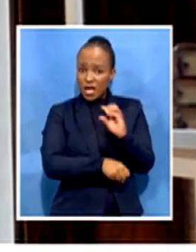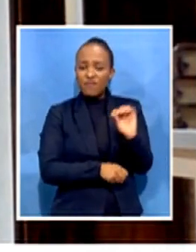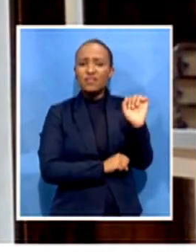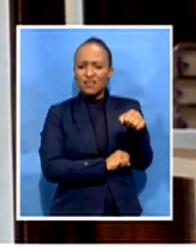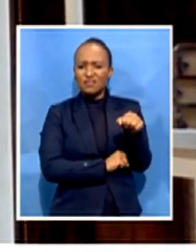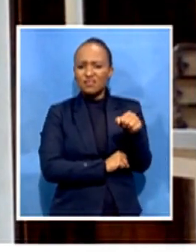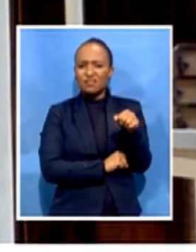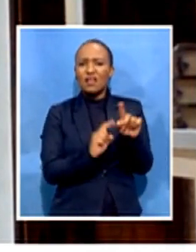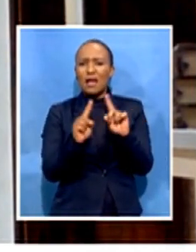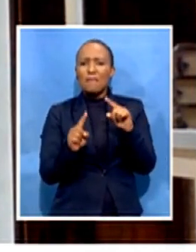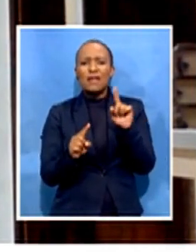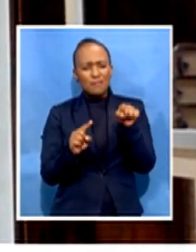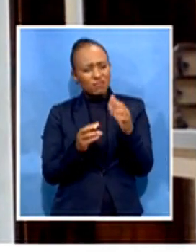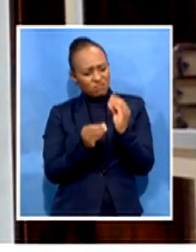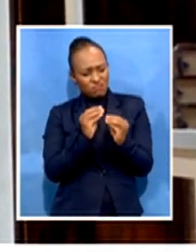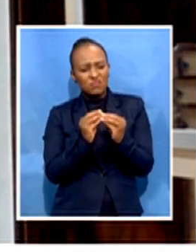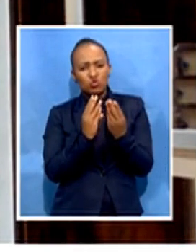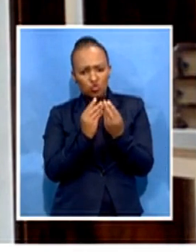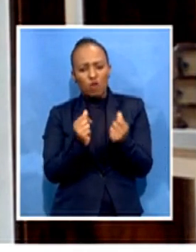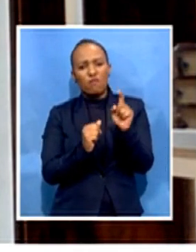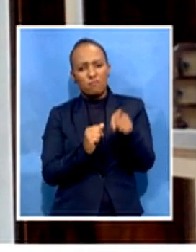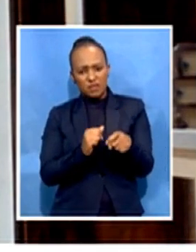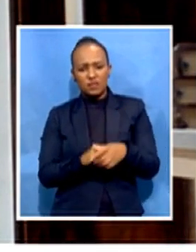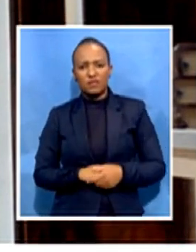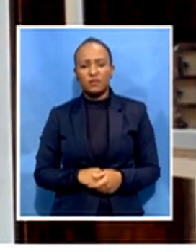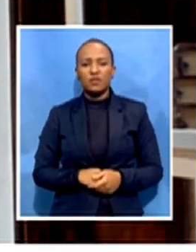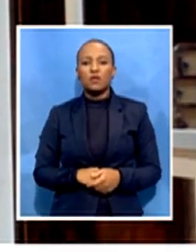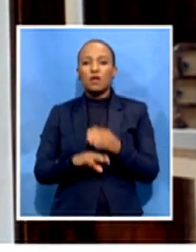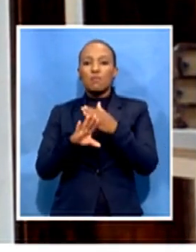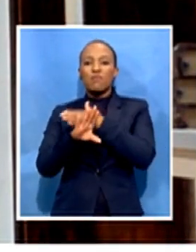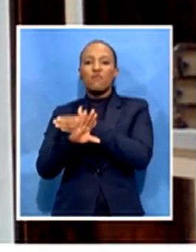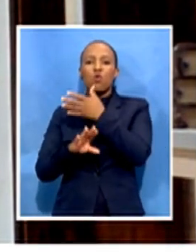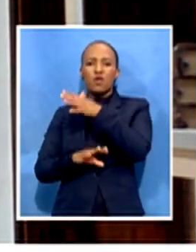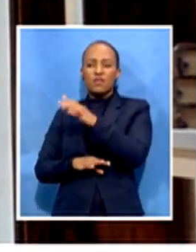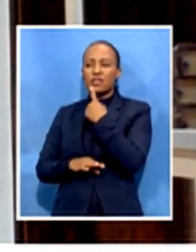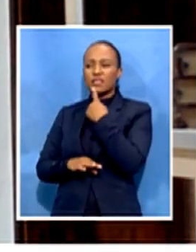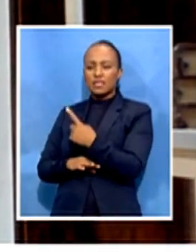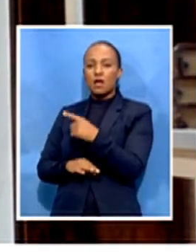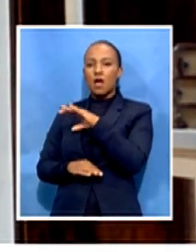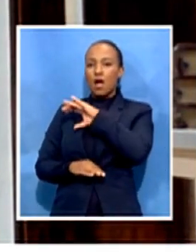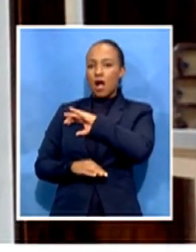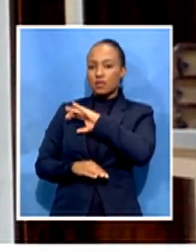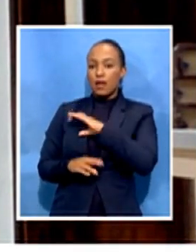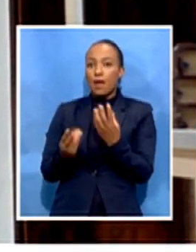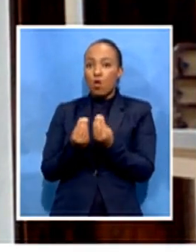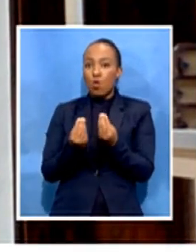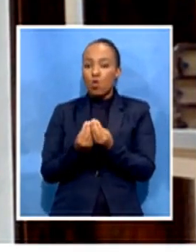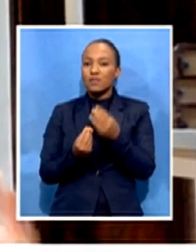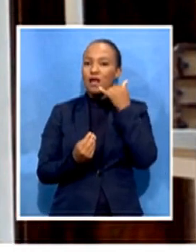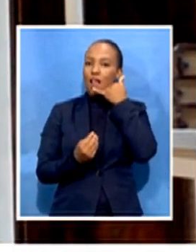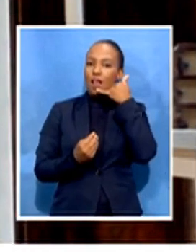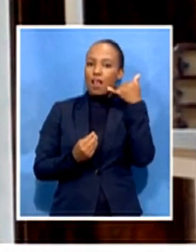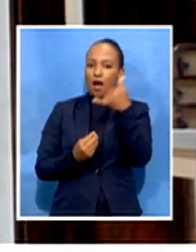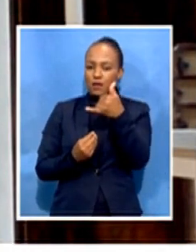AB mentioned about the consumer goods line hotline. As the Vice President of Crime Stoppers